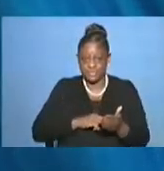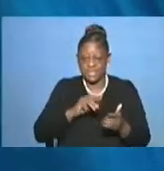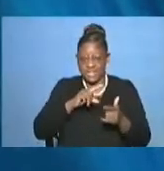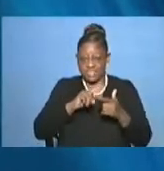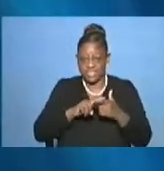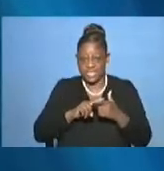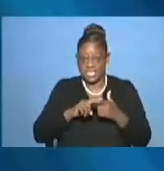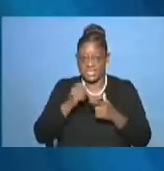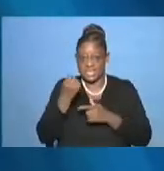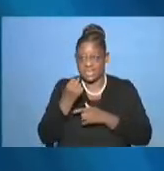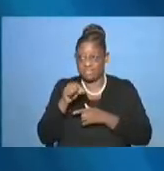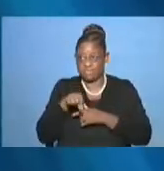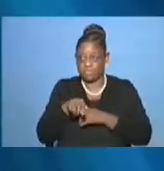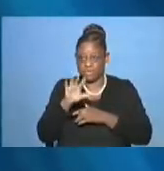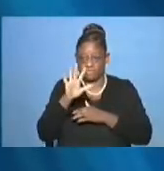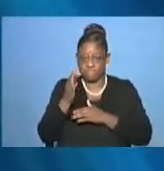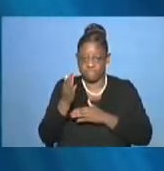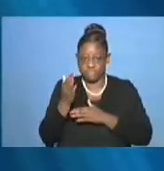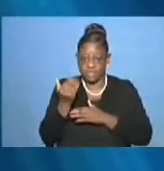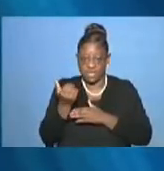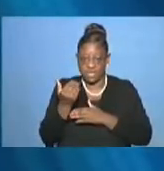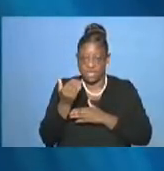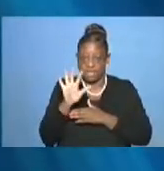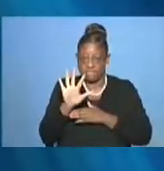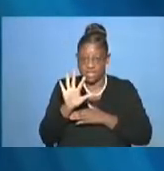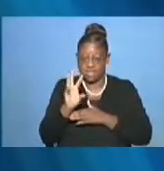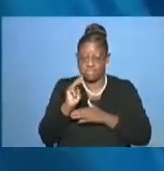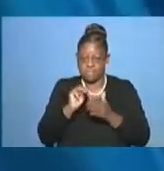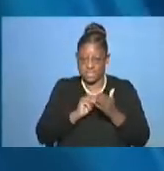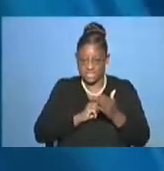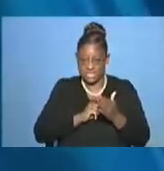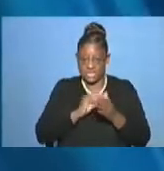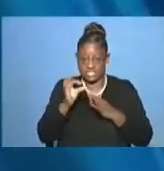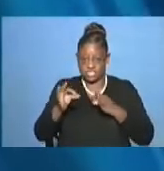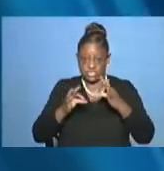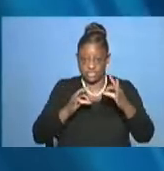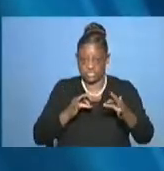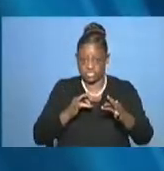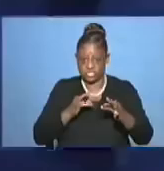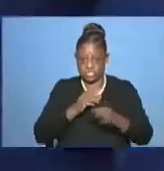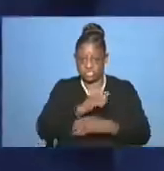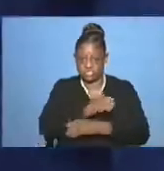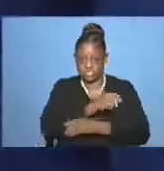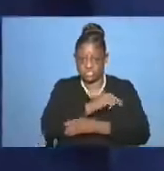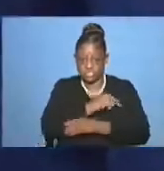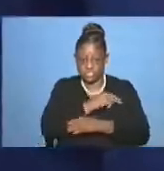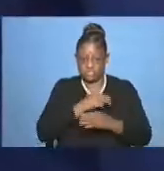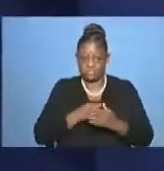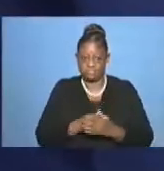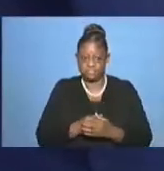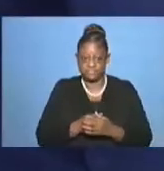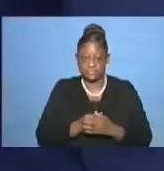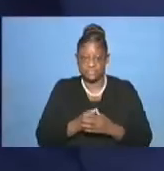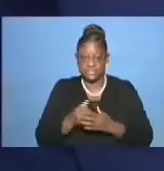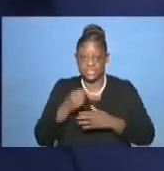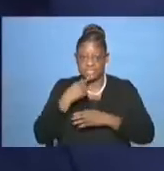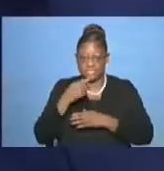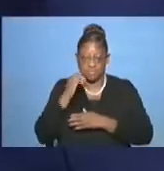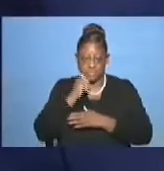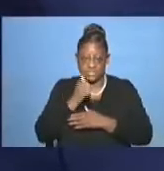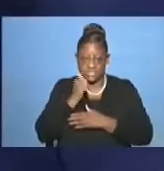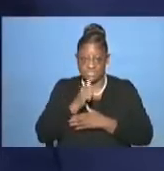$11.5 million in capital transfers. For the Bahamas Tonight, I'm Altaviz Munnings. Well, just days of his trip